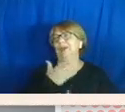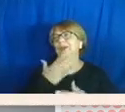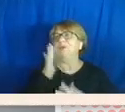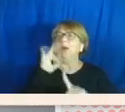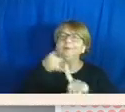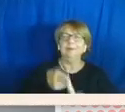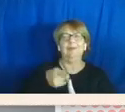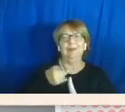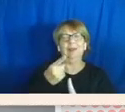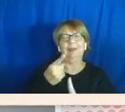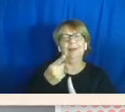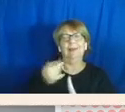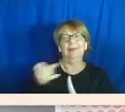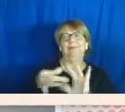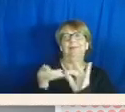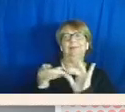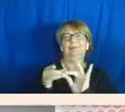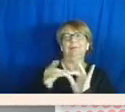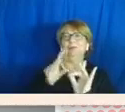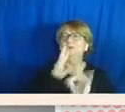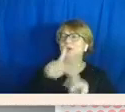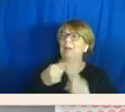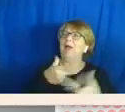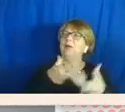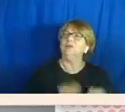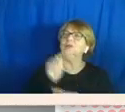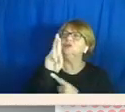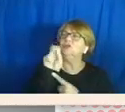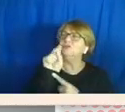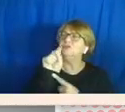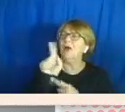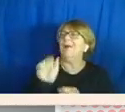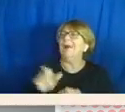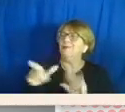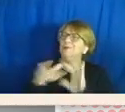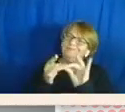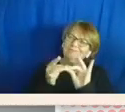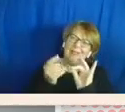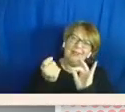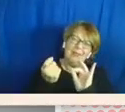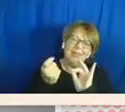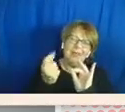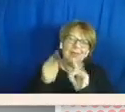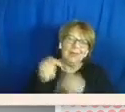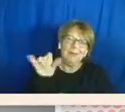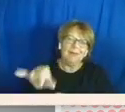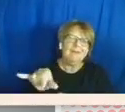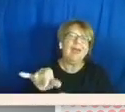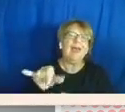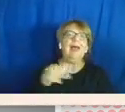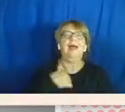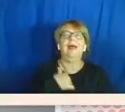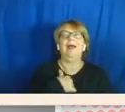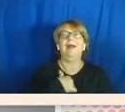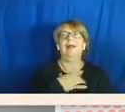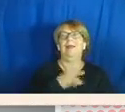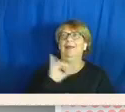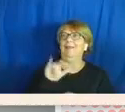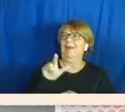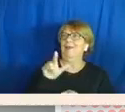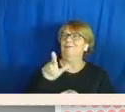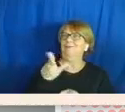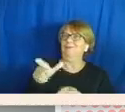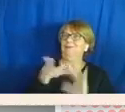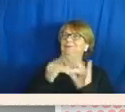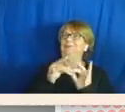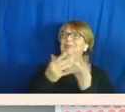said, talking about, trust. And can you just talk about that a little bit more? I loved it when you said that the thing you seek